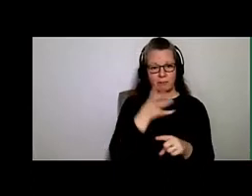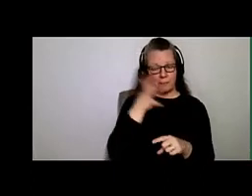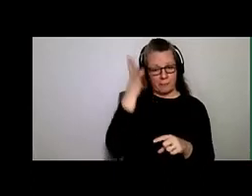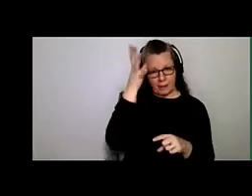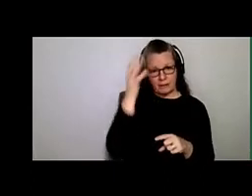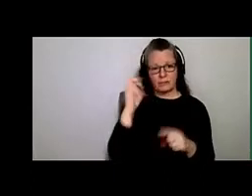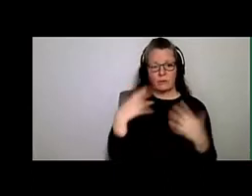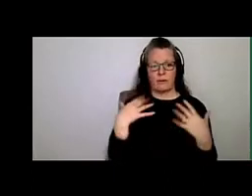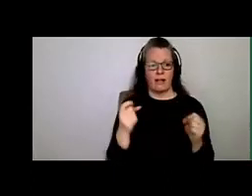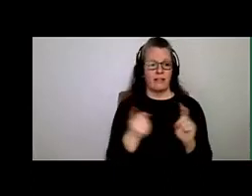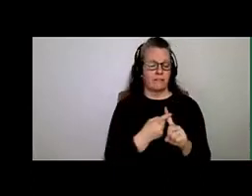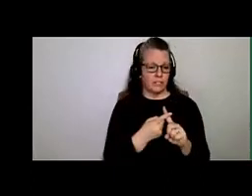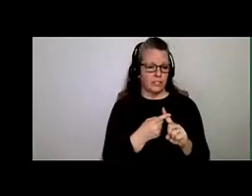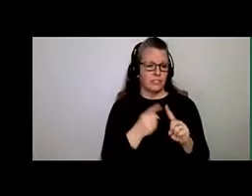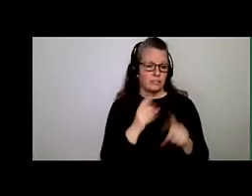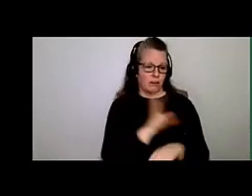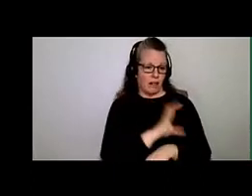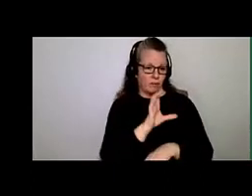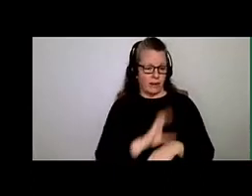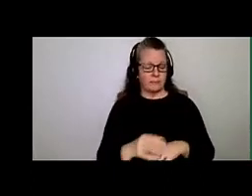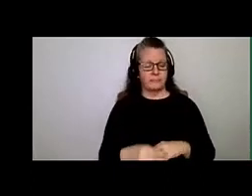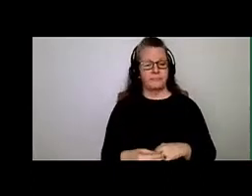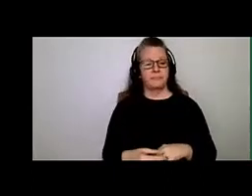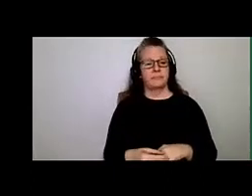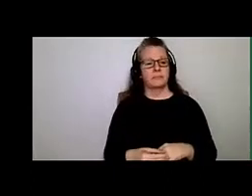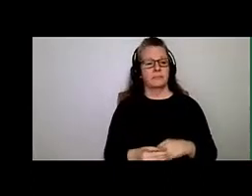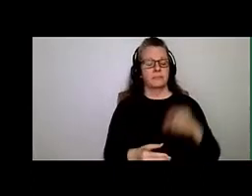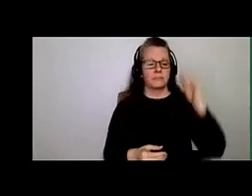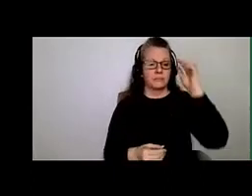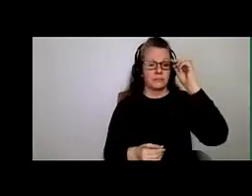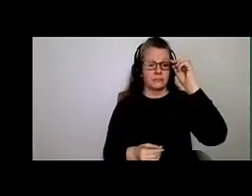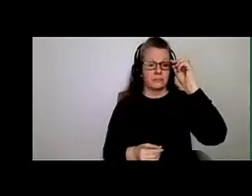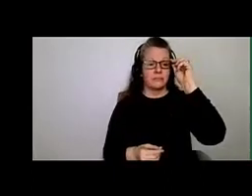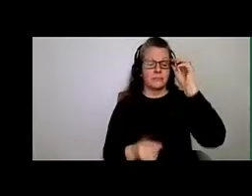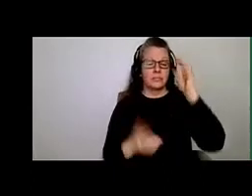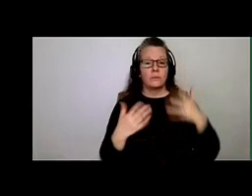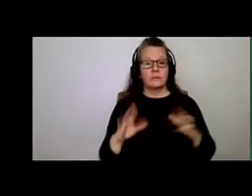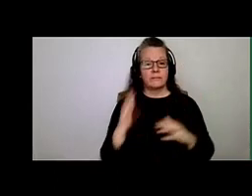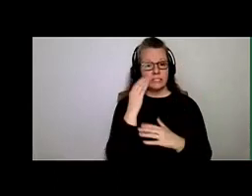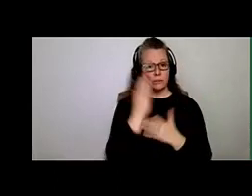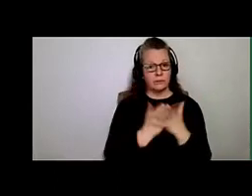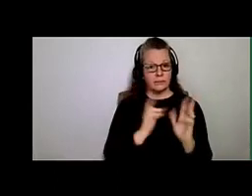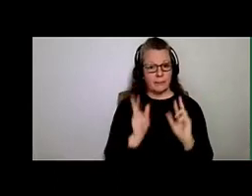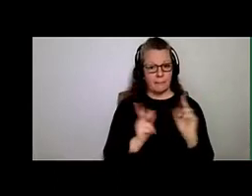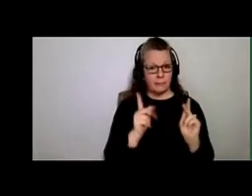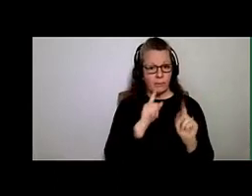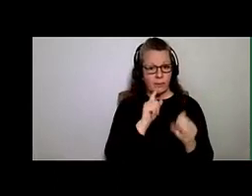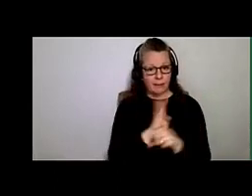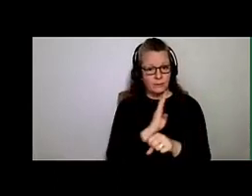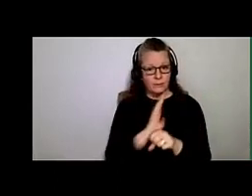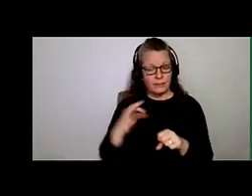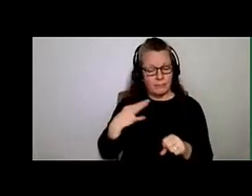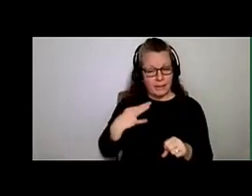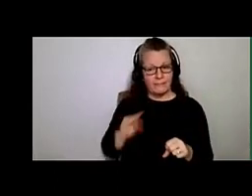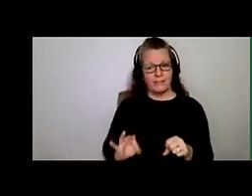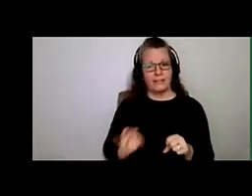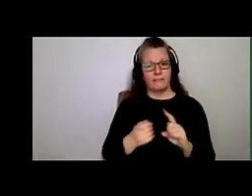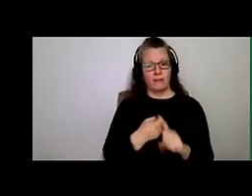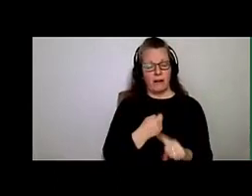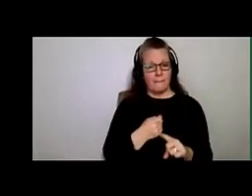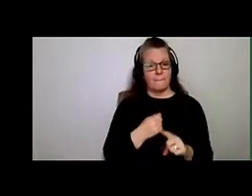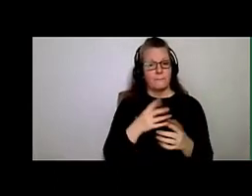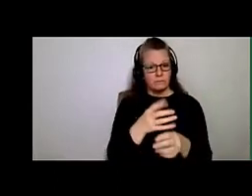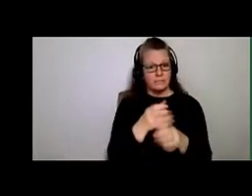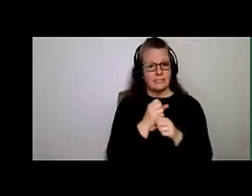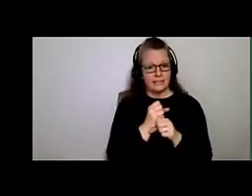Colorado or the Child Health Plan Plus. We do know that some of those folks will absolutely benefit from